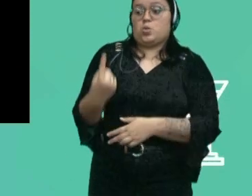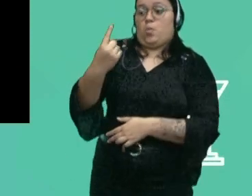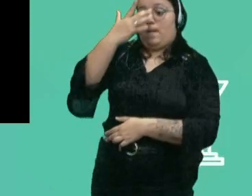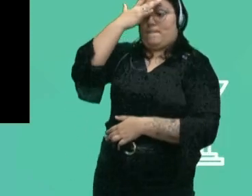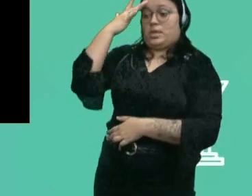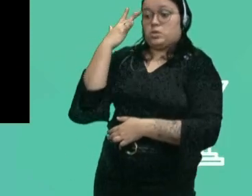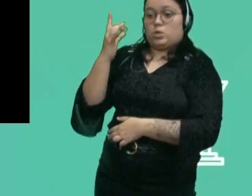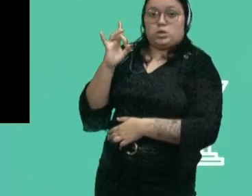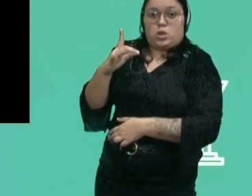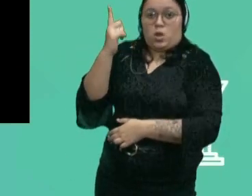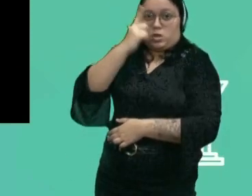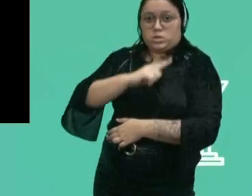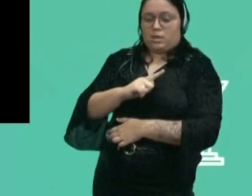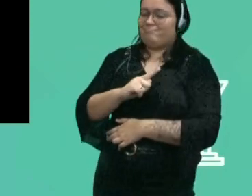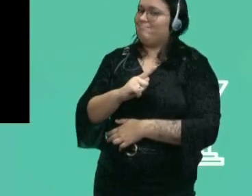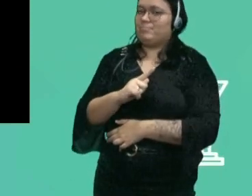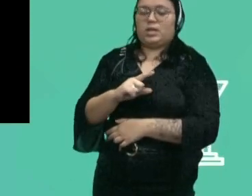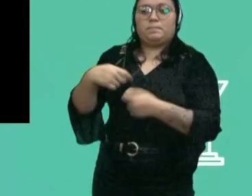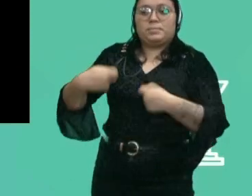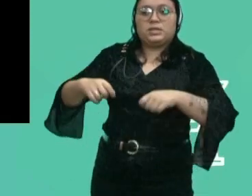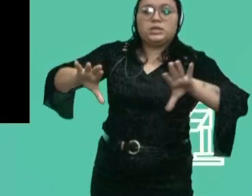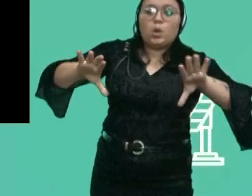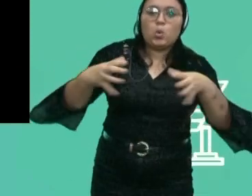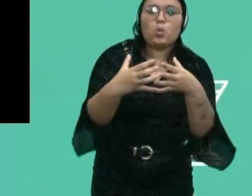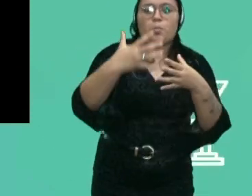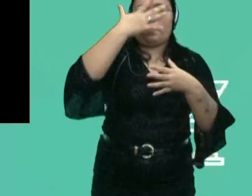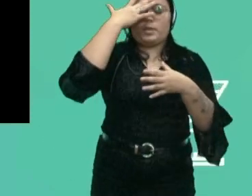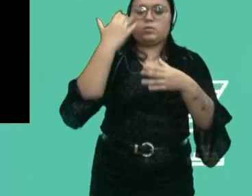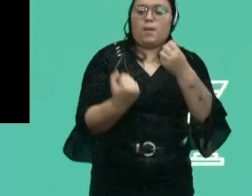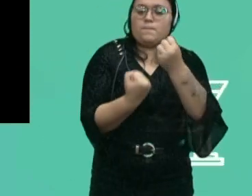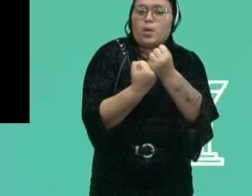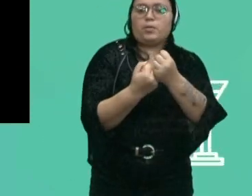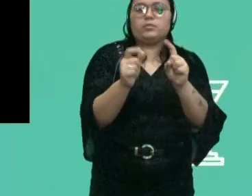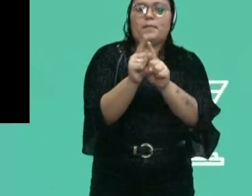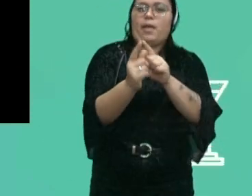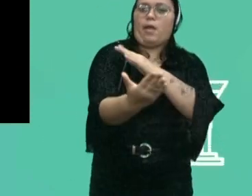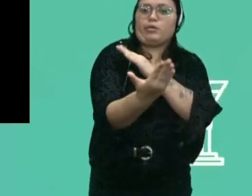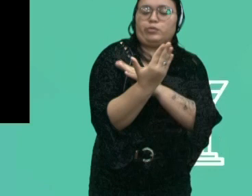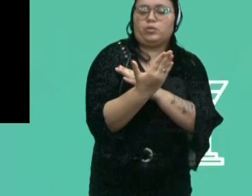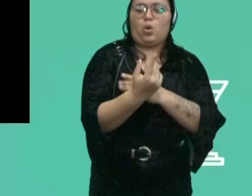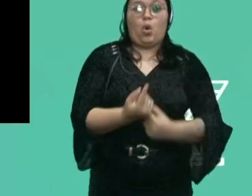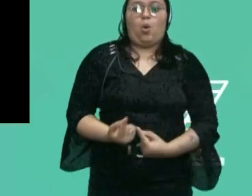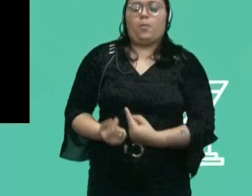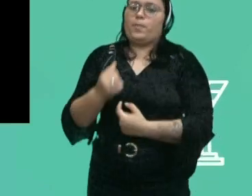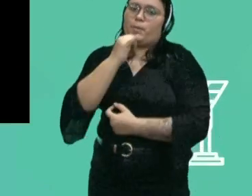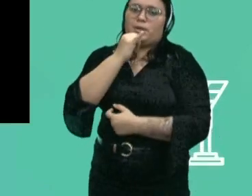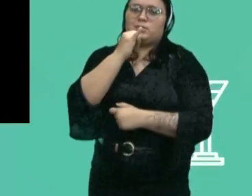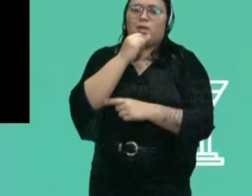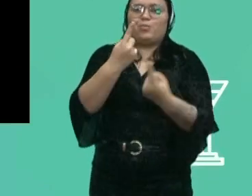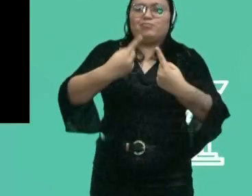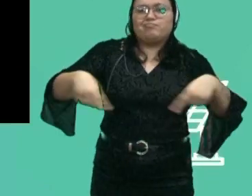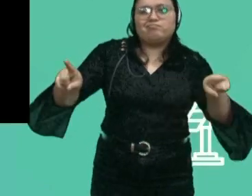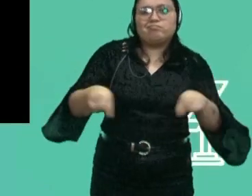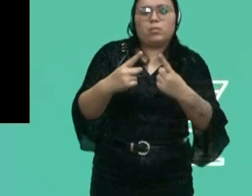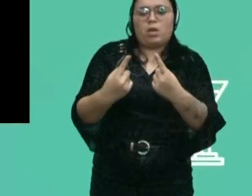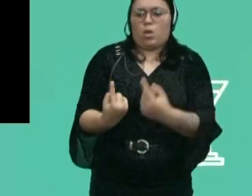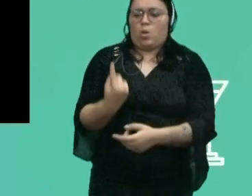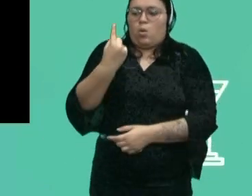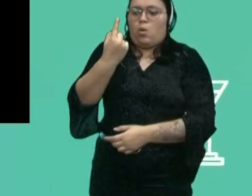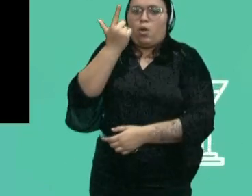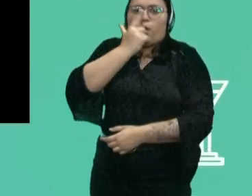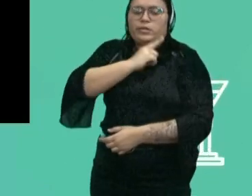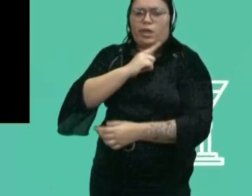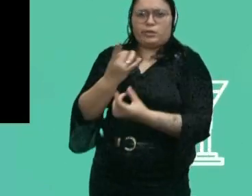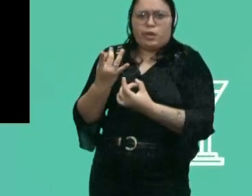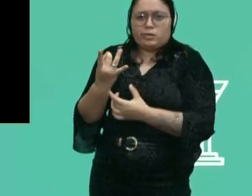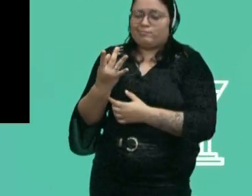to play it. So now more than ever, we need the governments, the industry, investors, the disadvantaged communities, tribal communities,